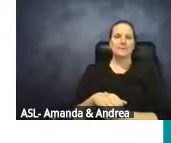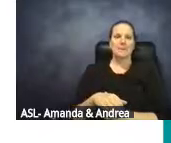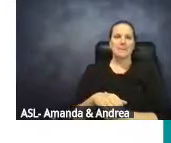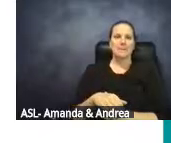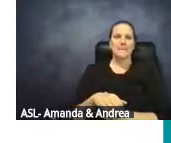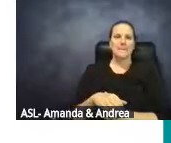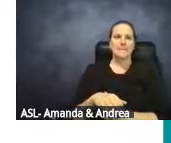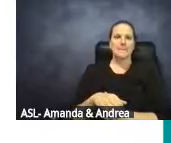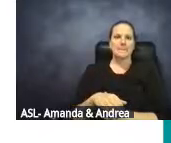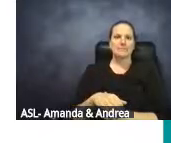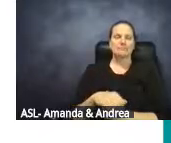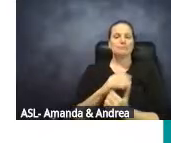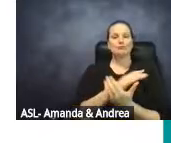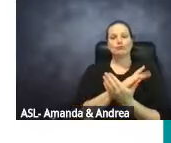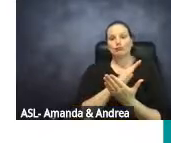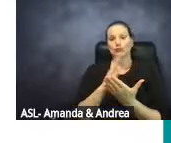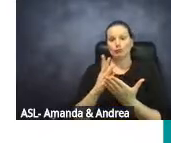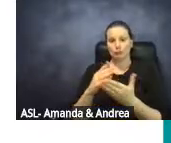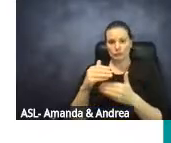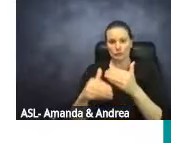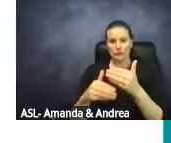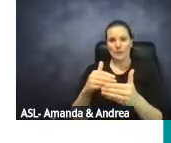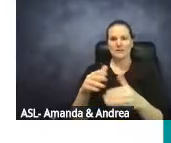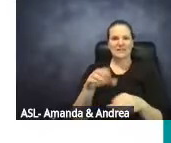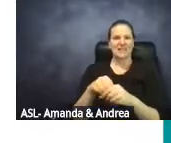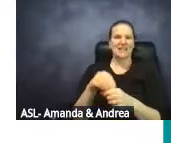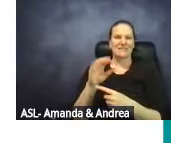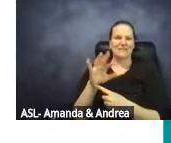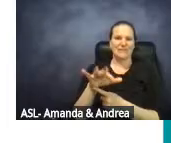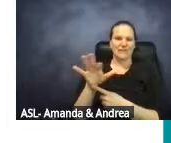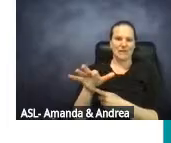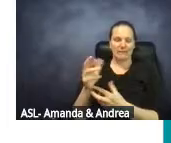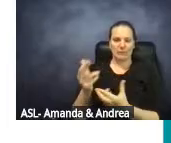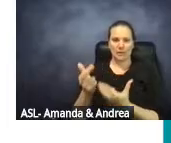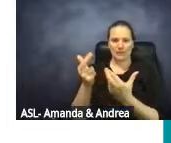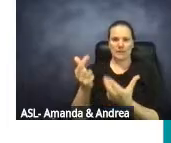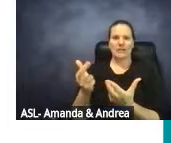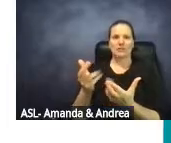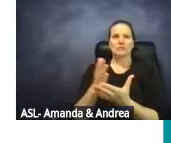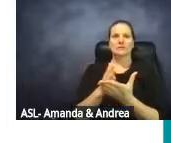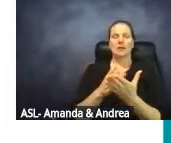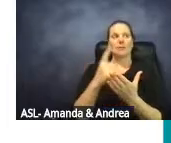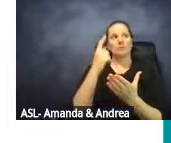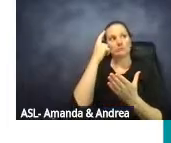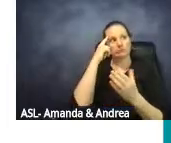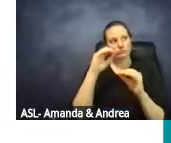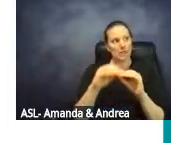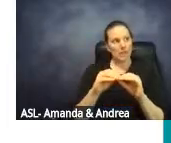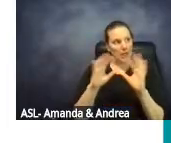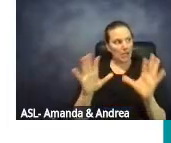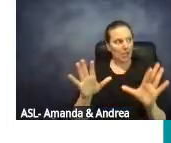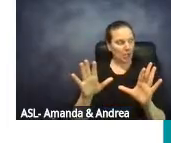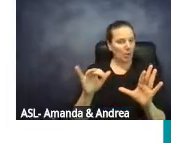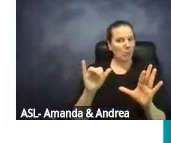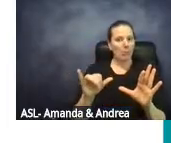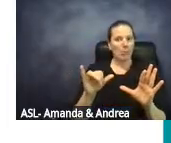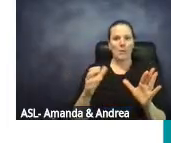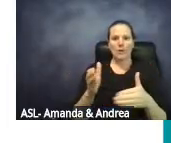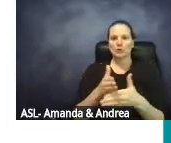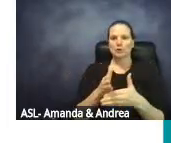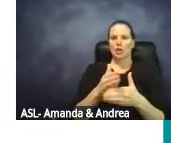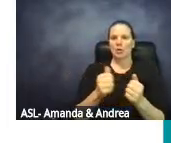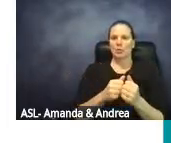And so throughout that process and within those 55 recommendations, some clear themes came to the forefront that I'd like to share with you all